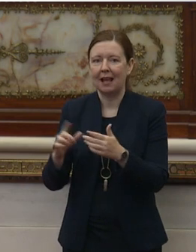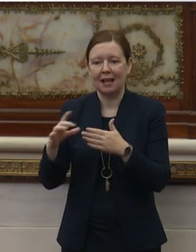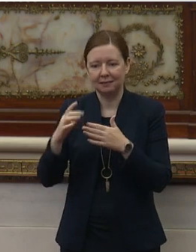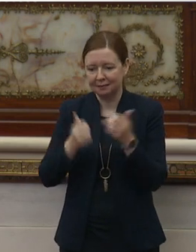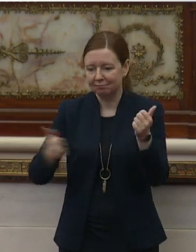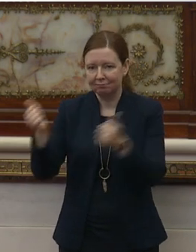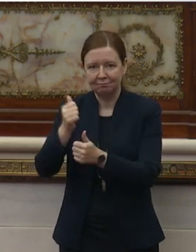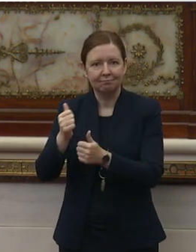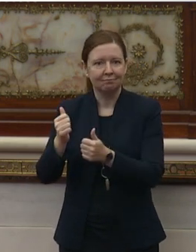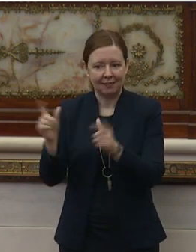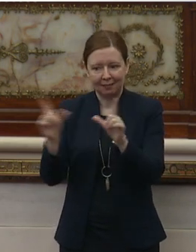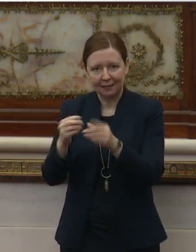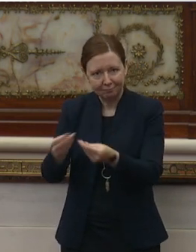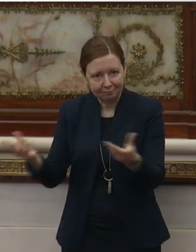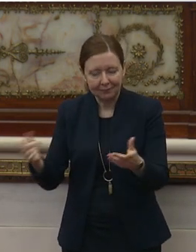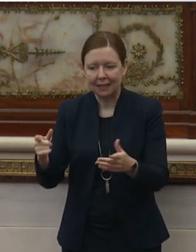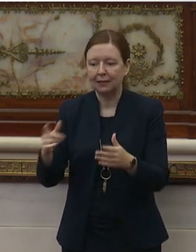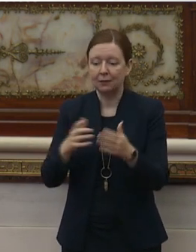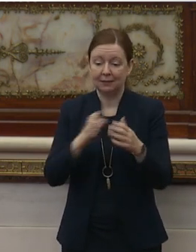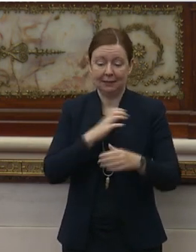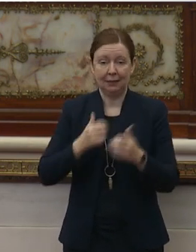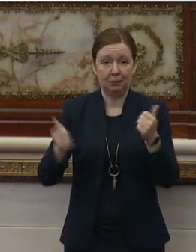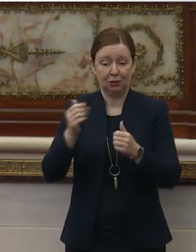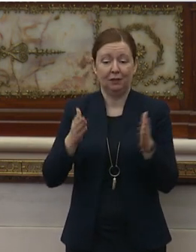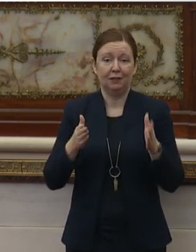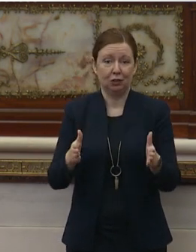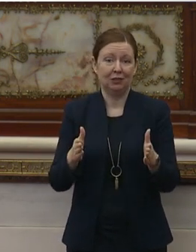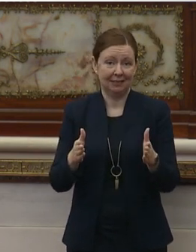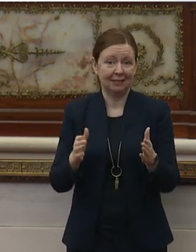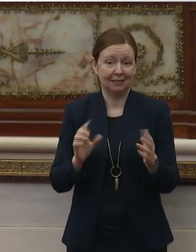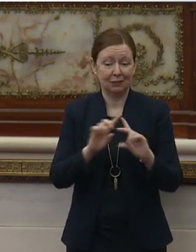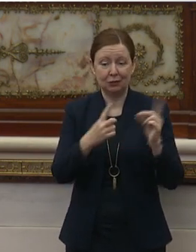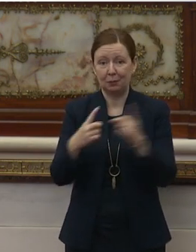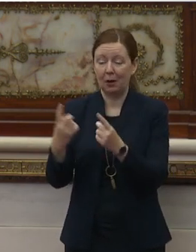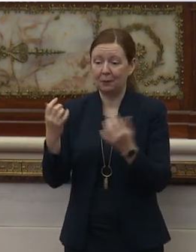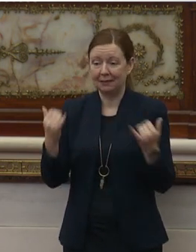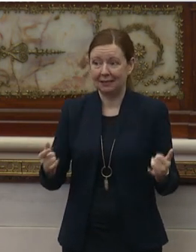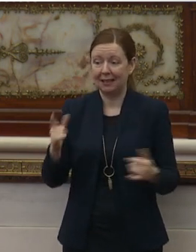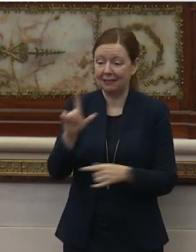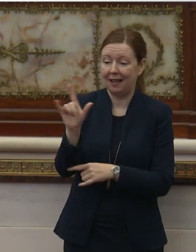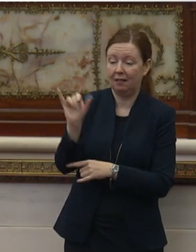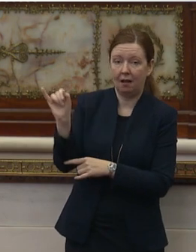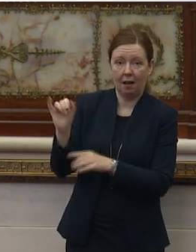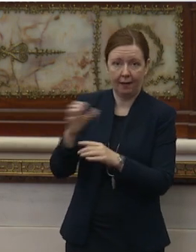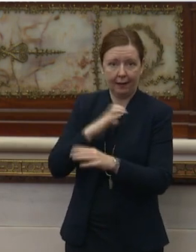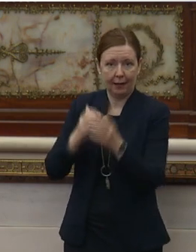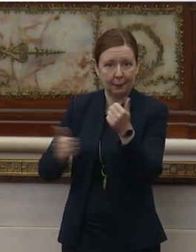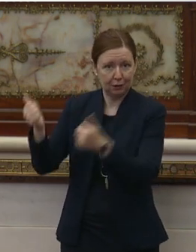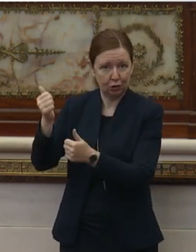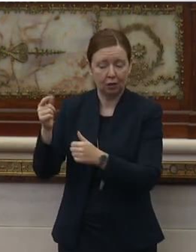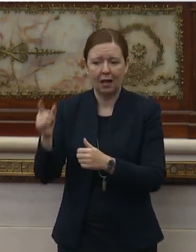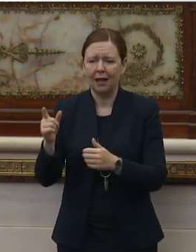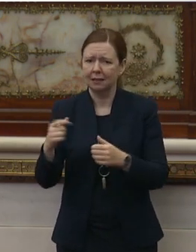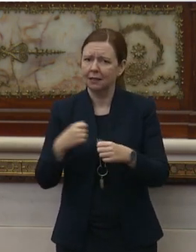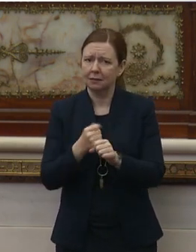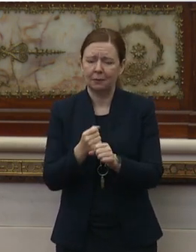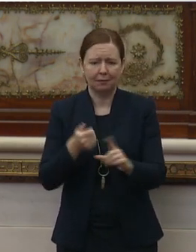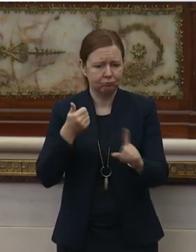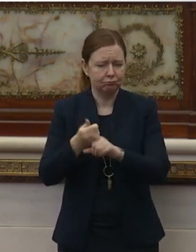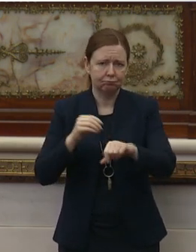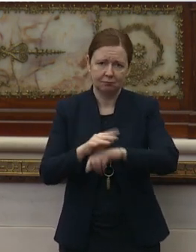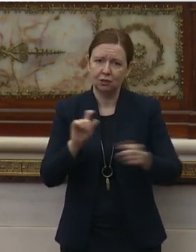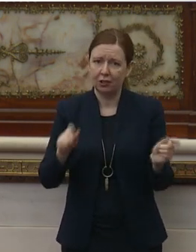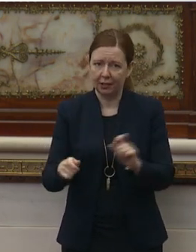unit. And he served as commissioner of the streets department. Today, of course, we know him as the LNI commissioner, and he has created impactful